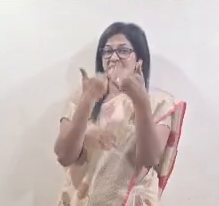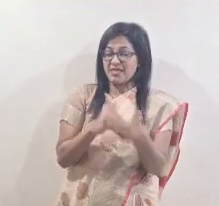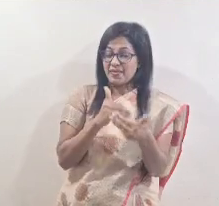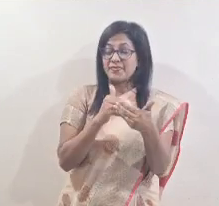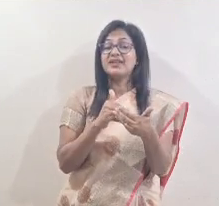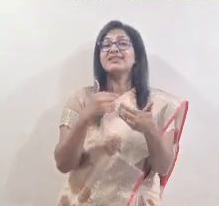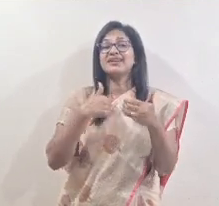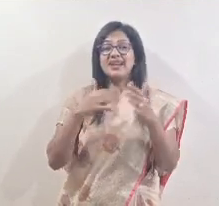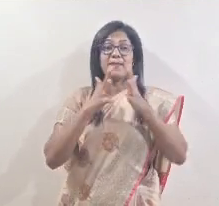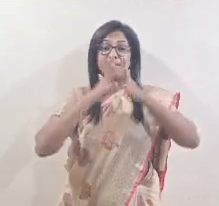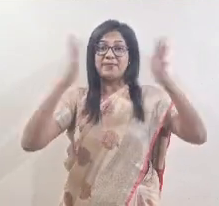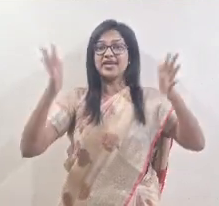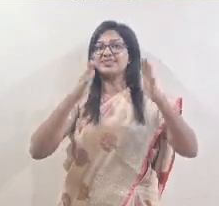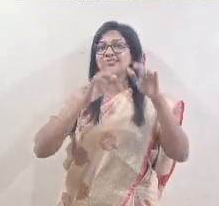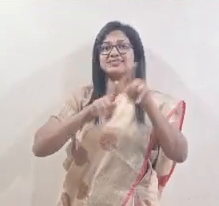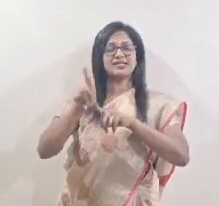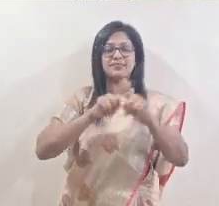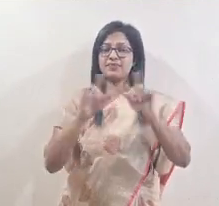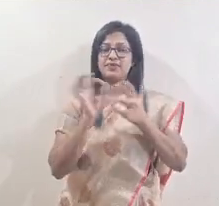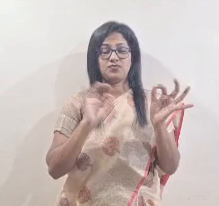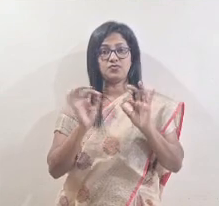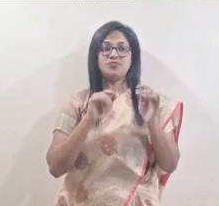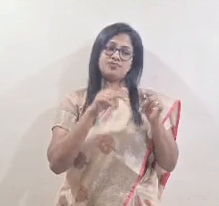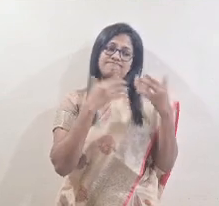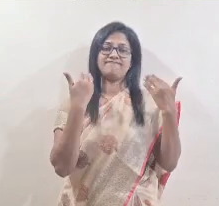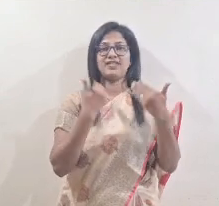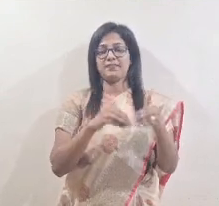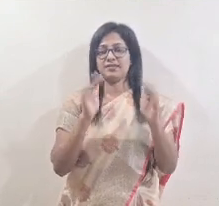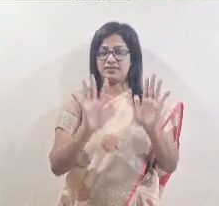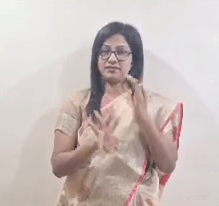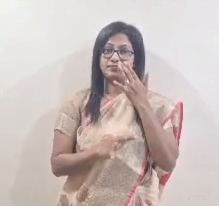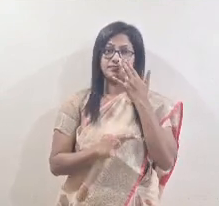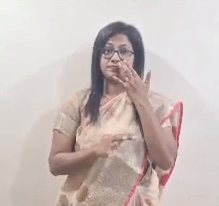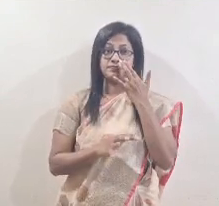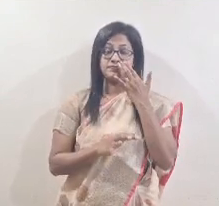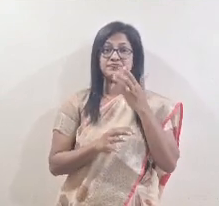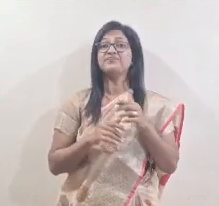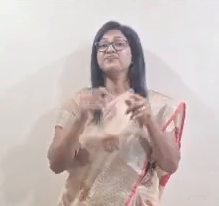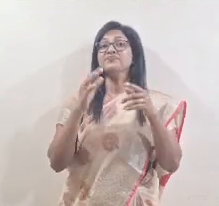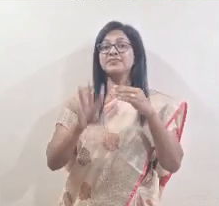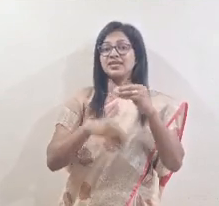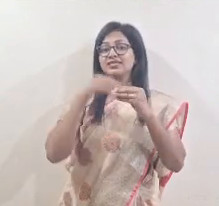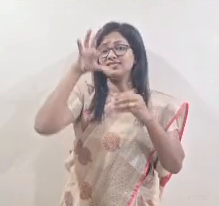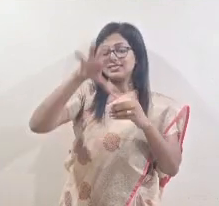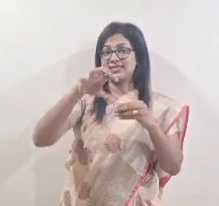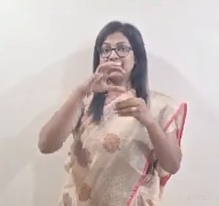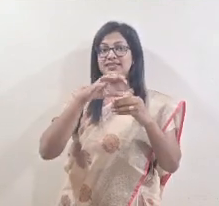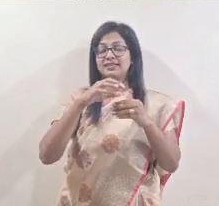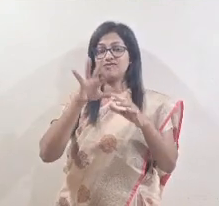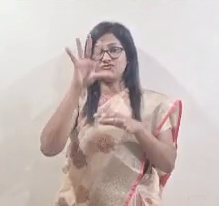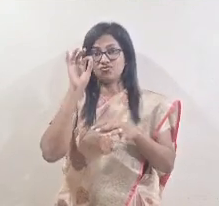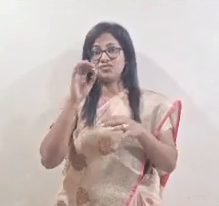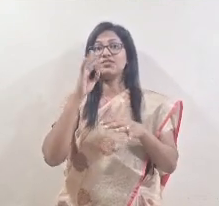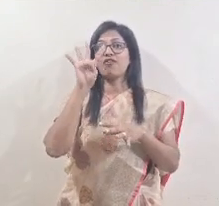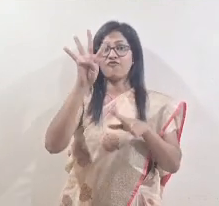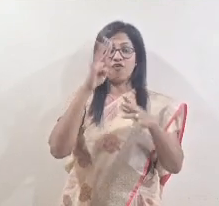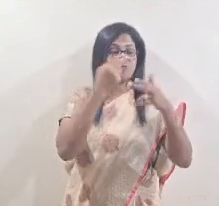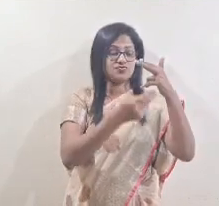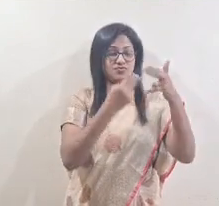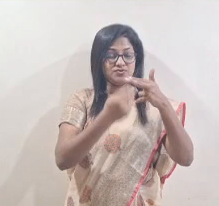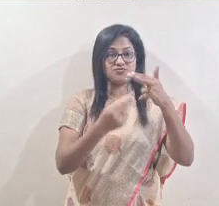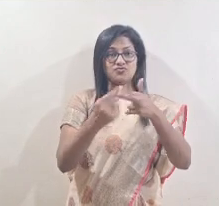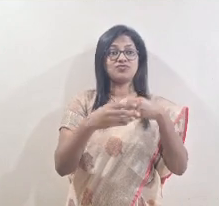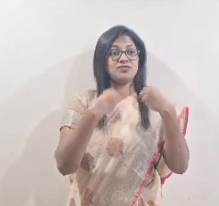to have a larger sample size. That's why I have only these many. And then for stated preference, I had given 4 scenarios to the